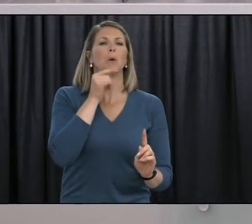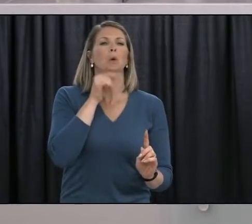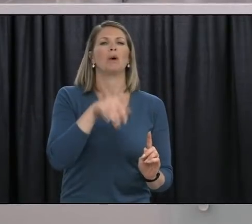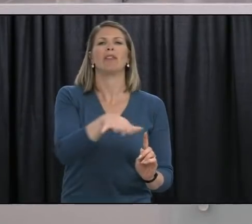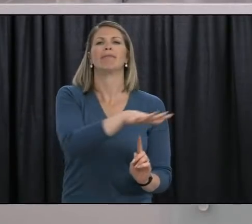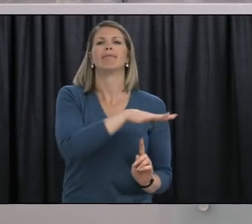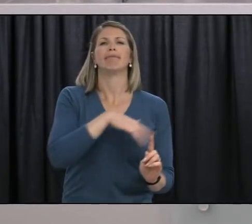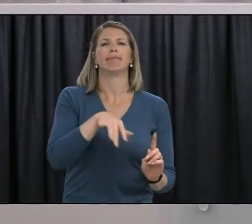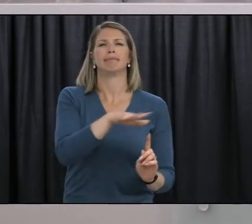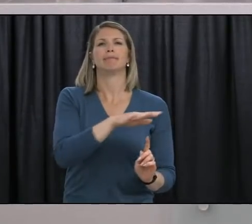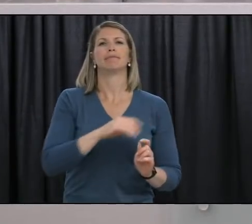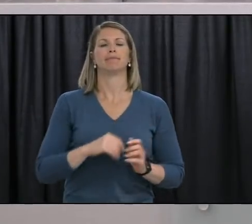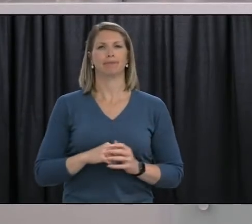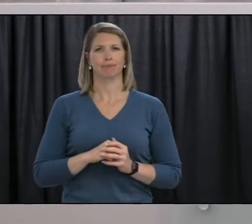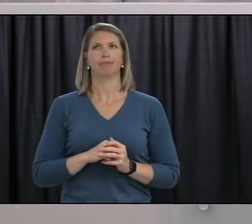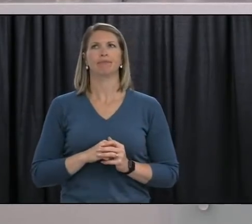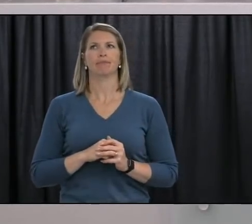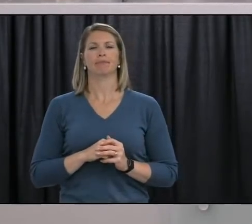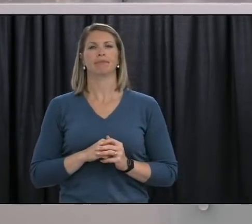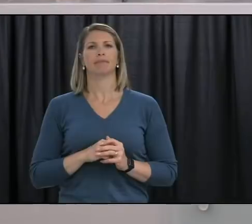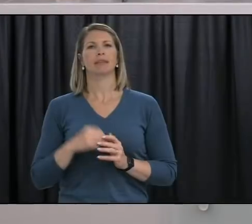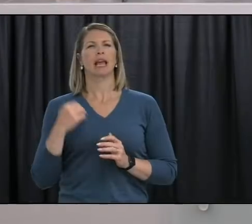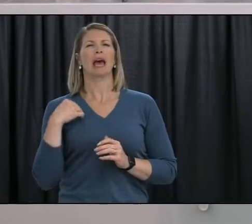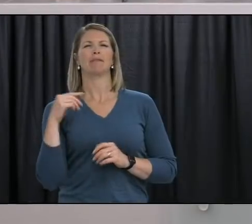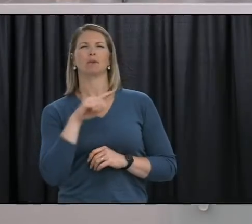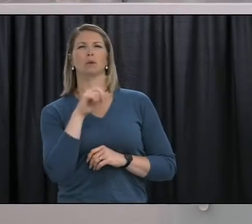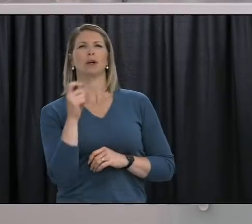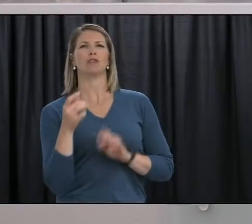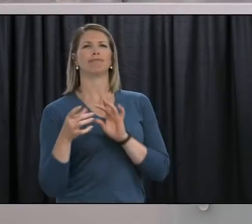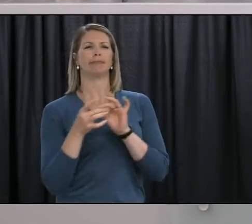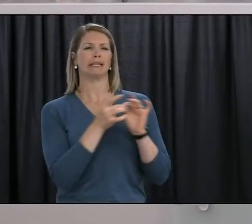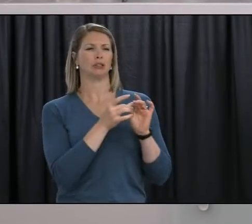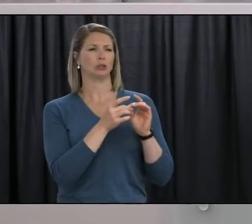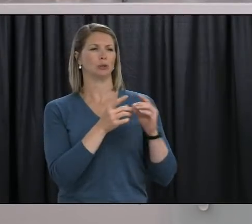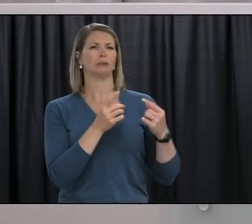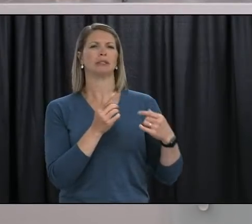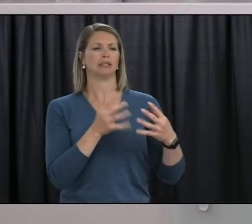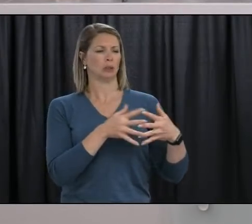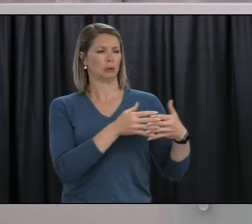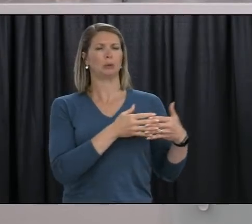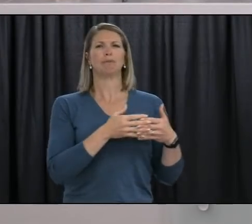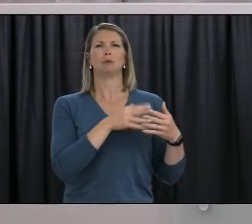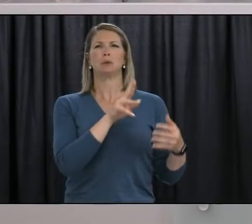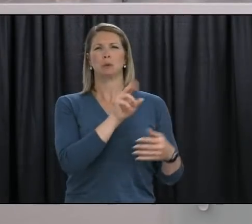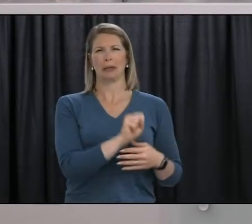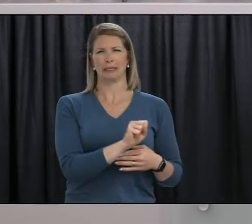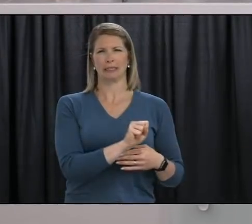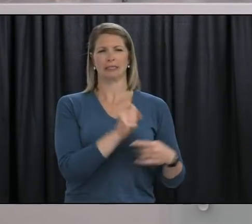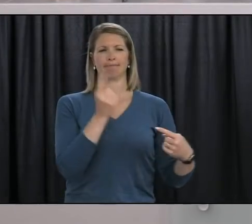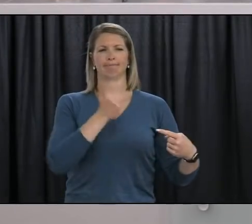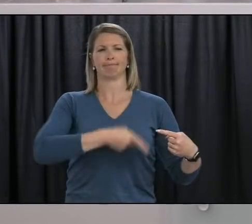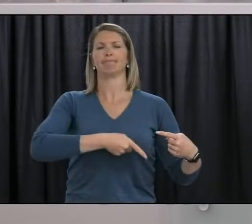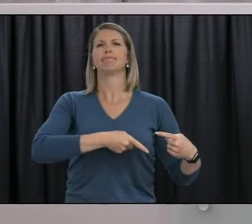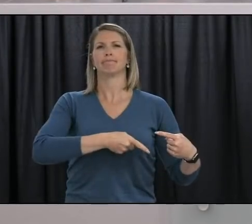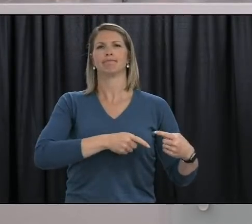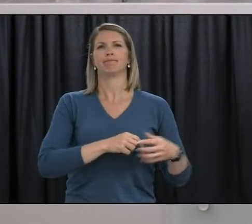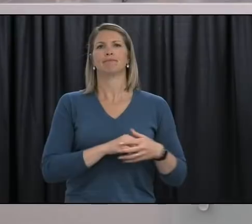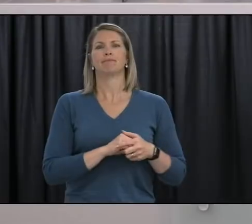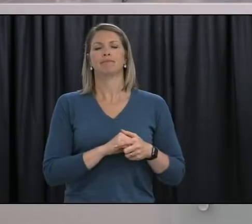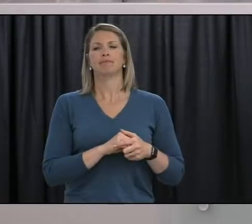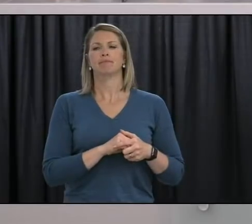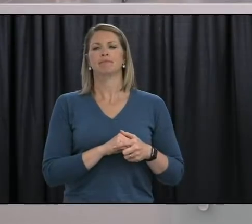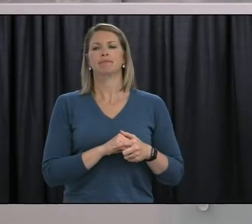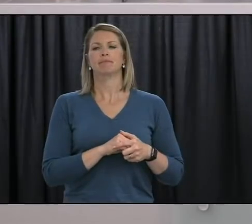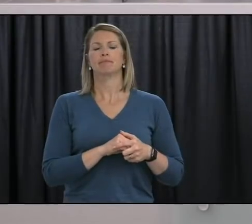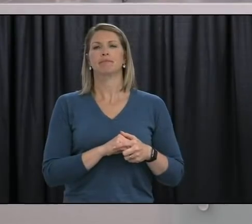Premier, I'd like to ask you a question about controls of the border as well. Would you be able to confirm that under the process for exemptions